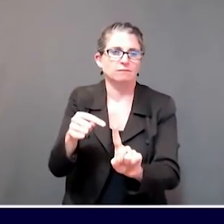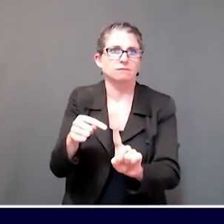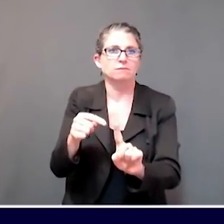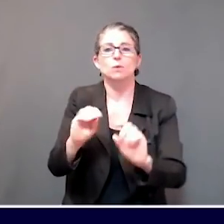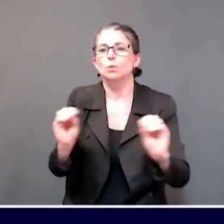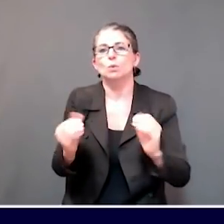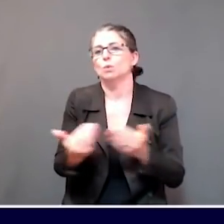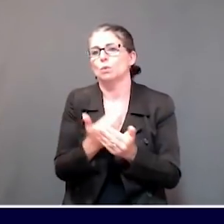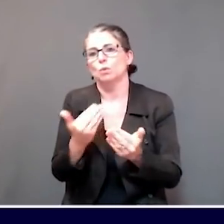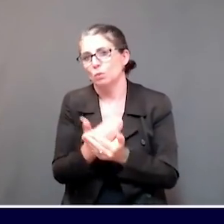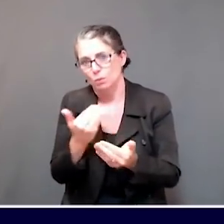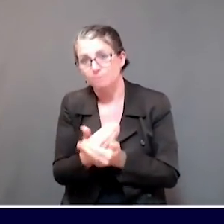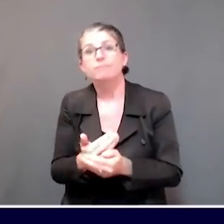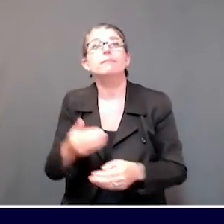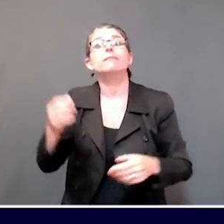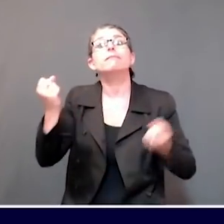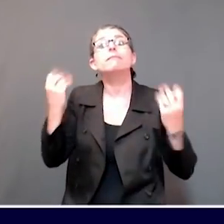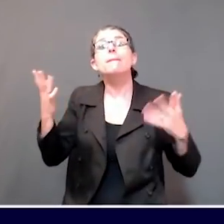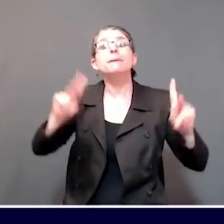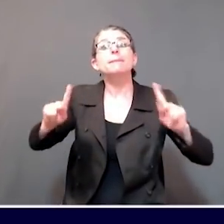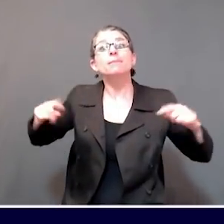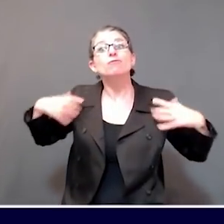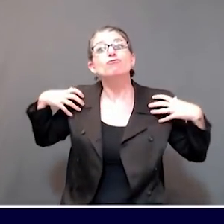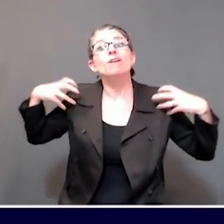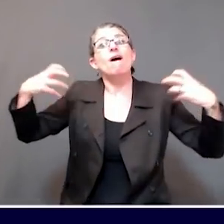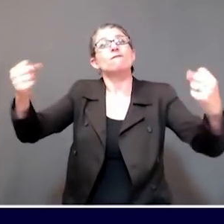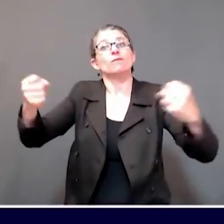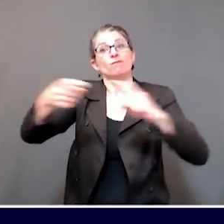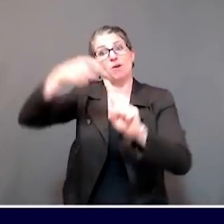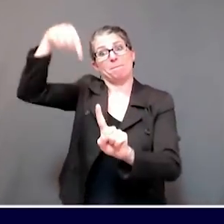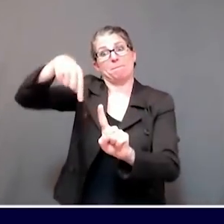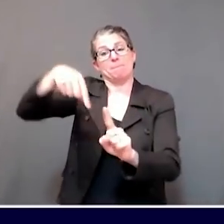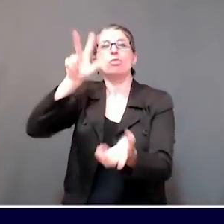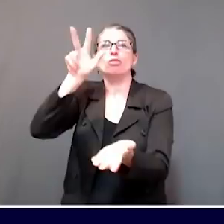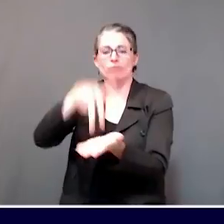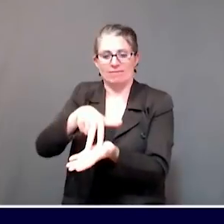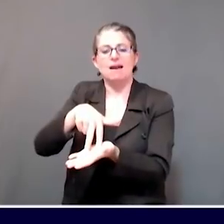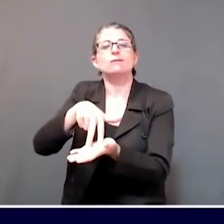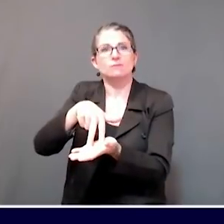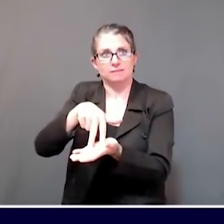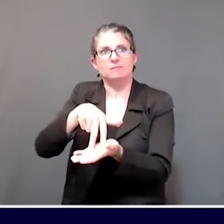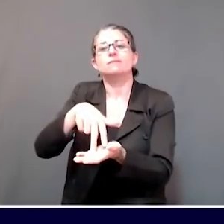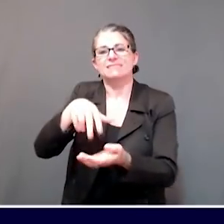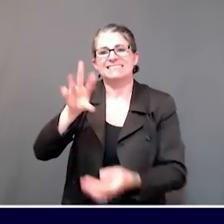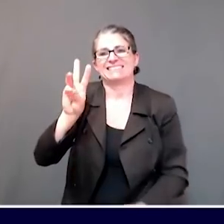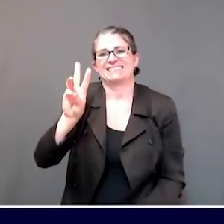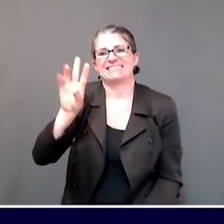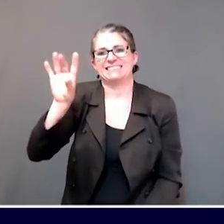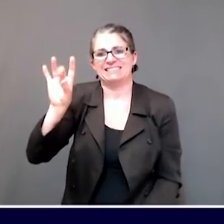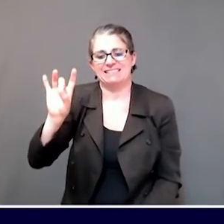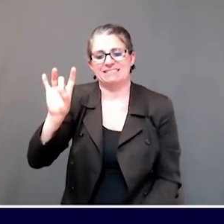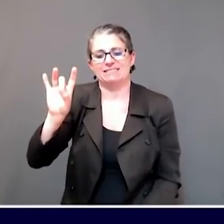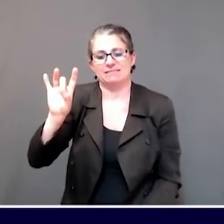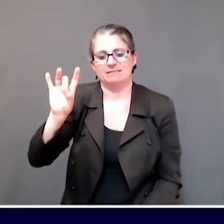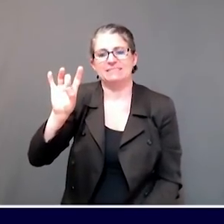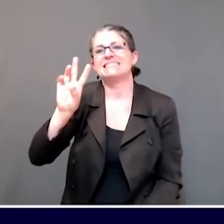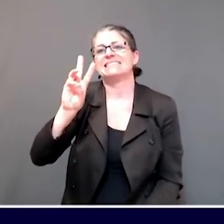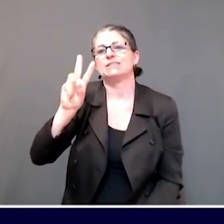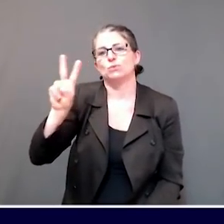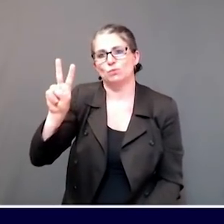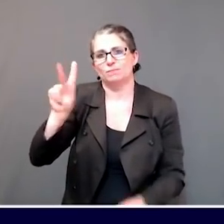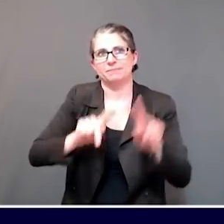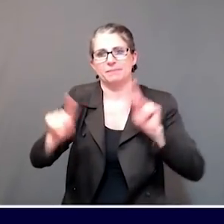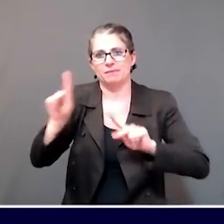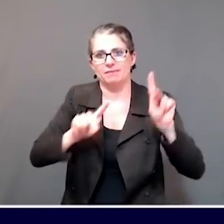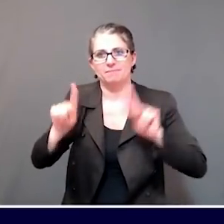3,062 have now recovered. That's an increase of 54 recoveries just since yesterday. Among our cases,